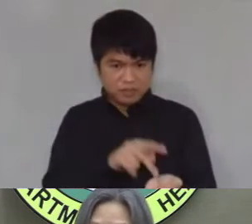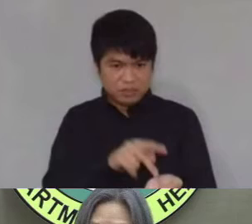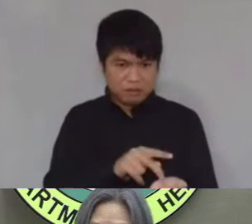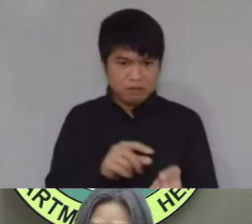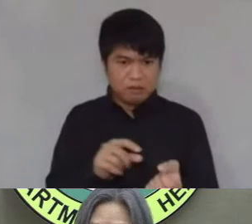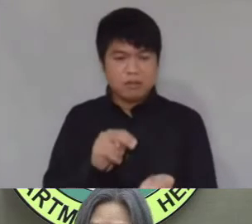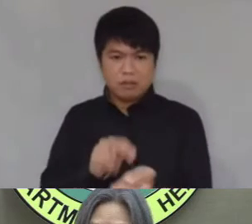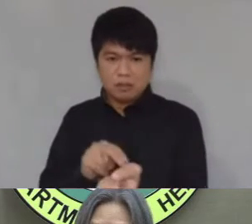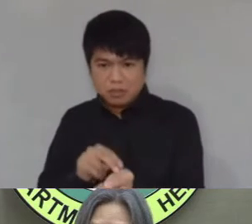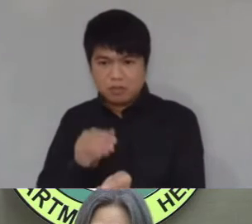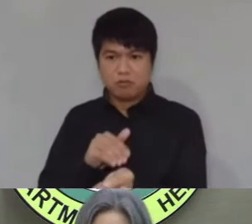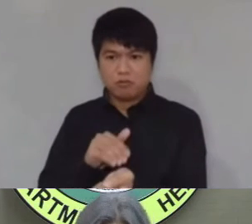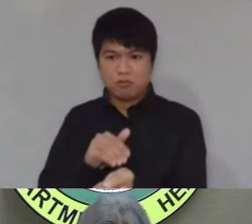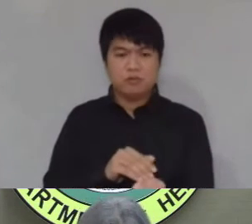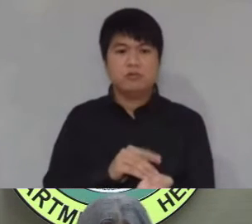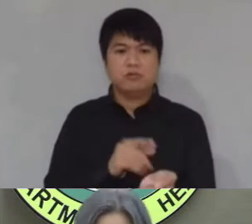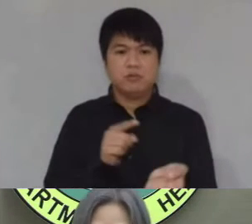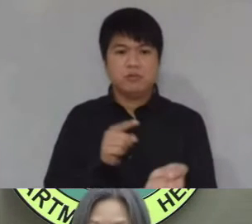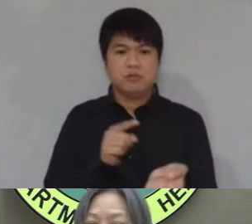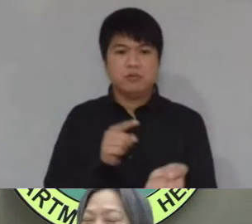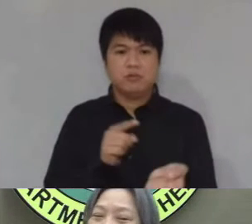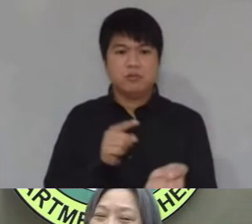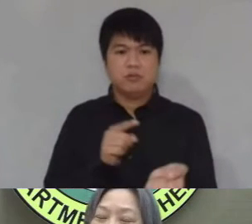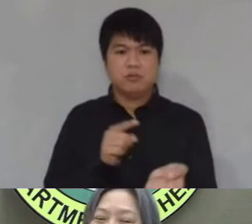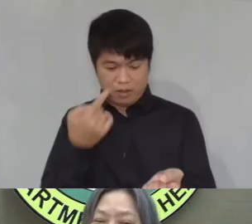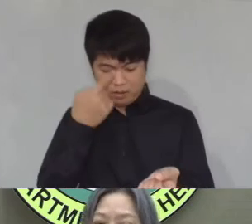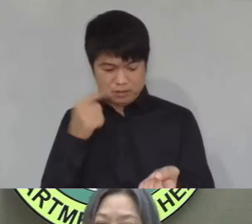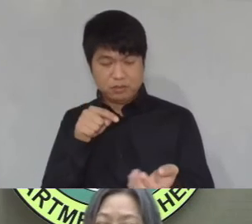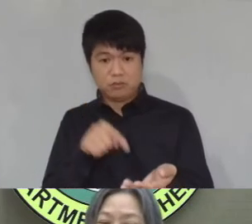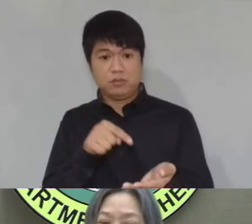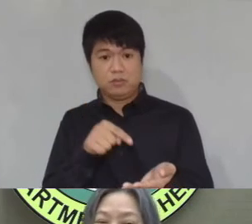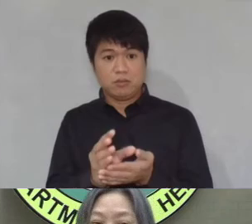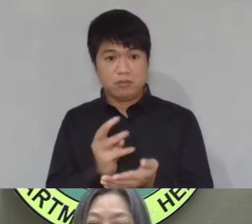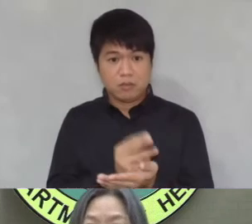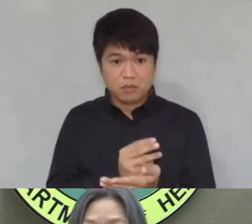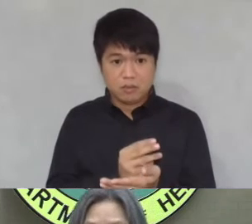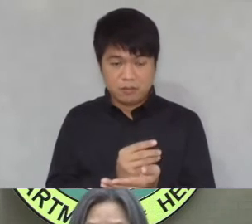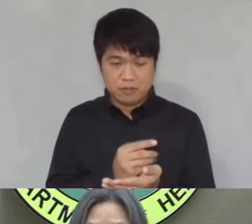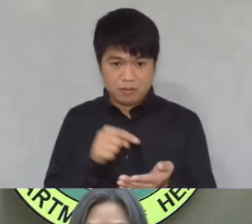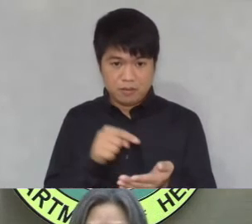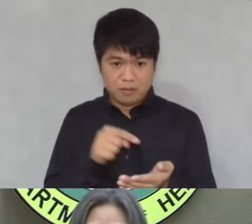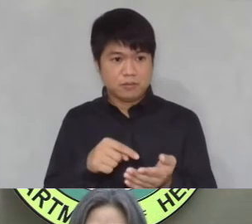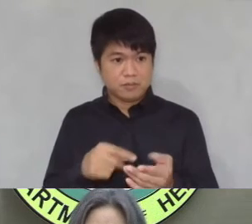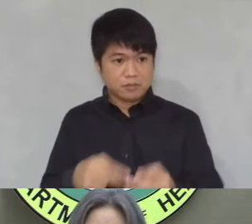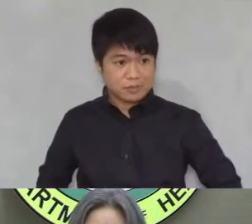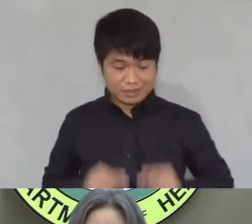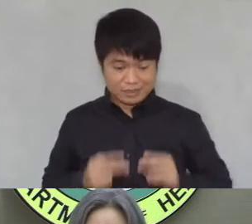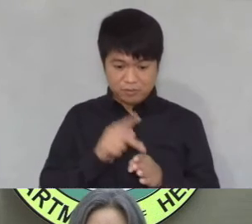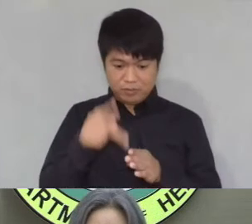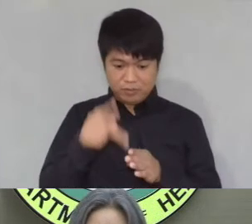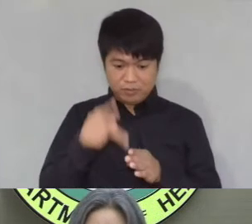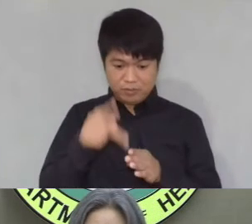or nursing, etc. There's a lot coming out now because globally everyone is scrambling how to continue with